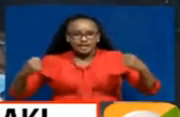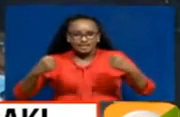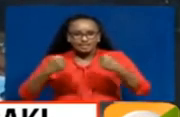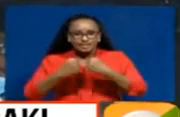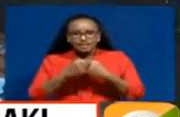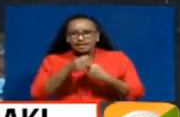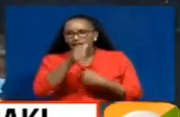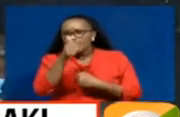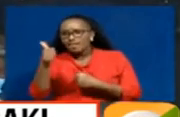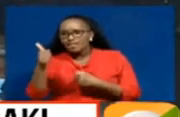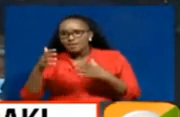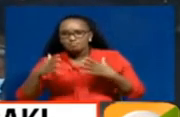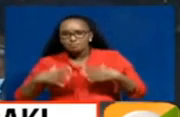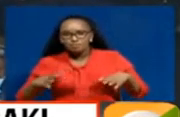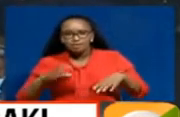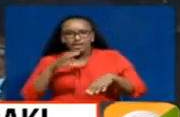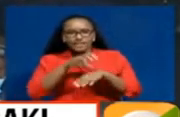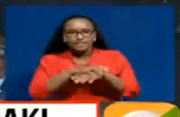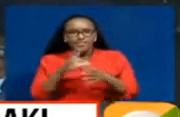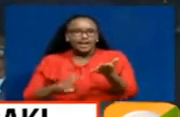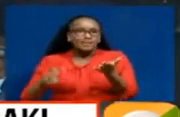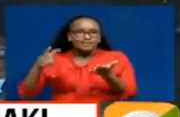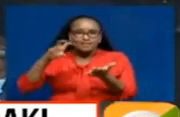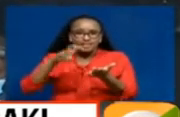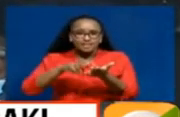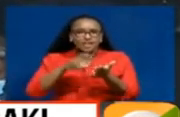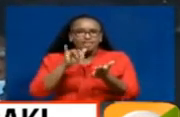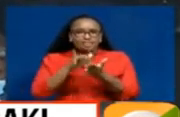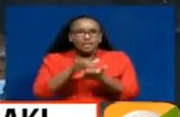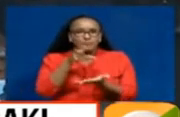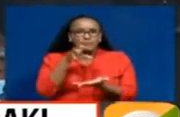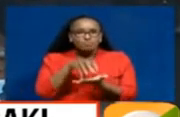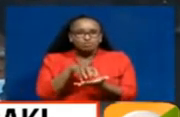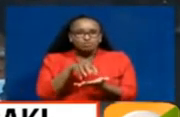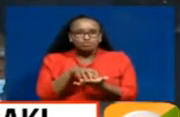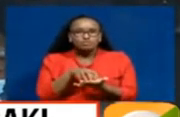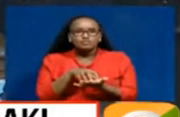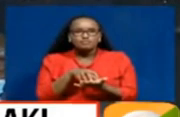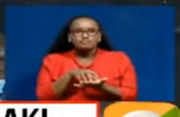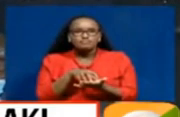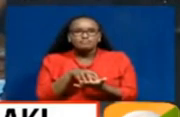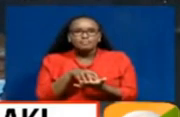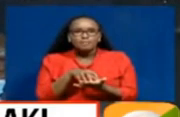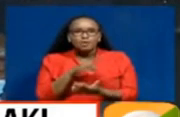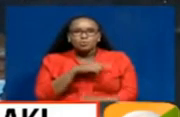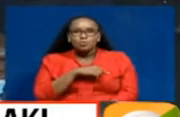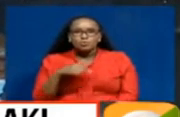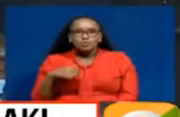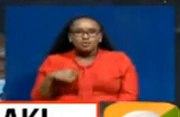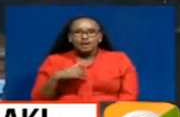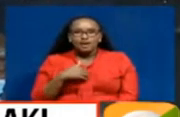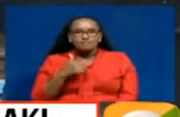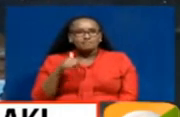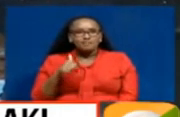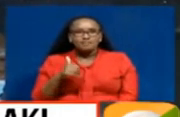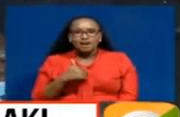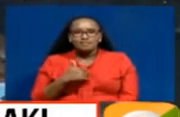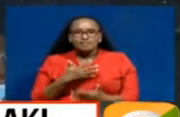Other opportunities took advantage of that position. We never held it against